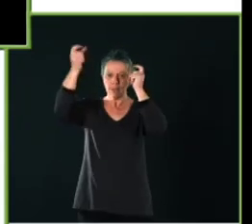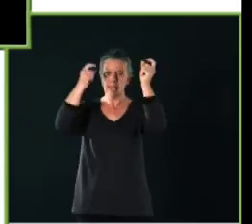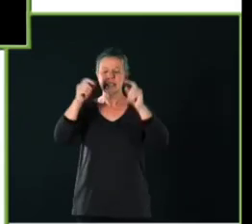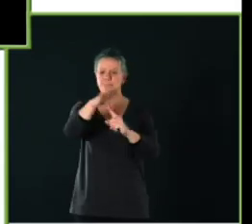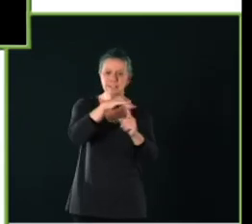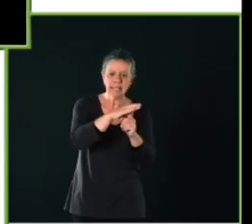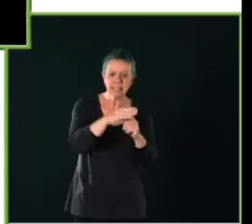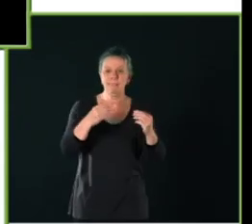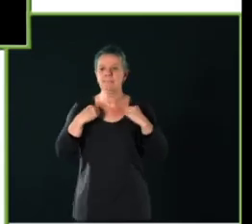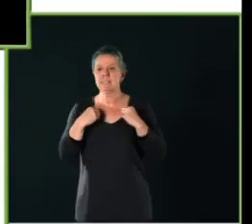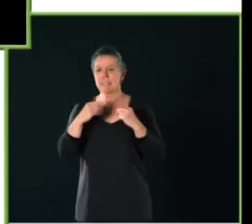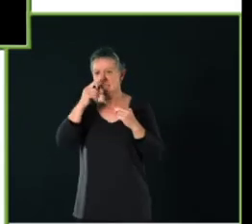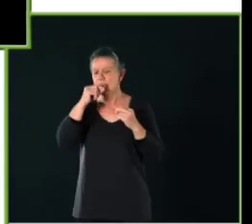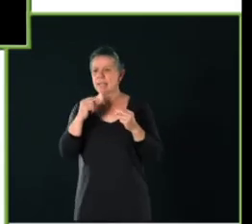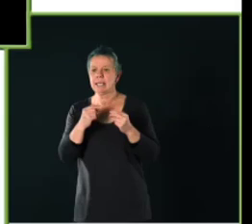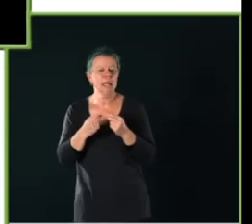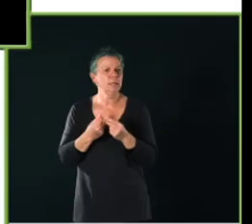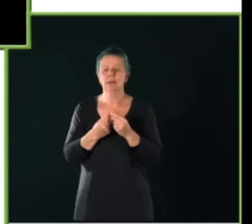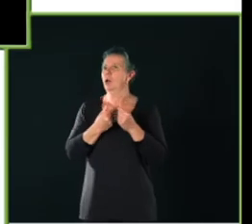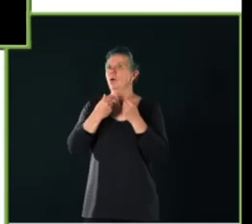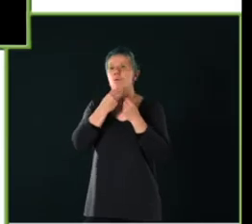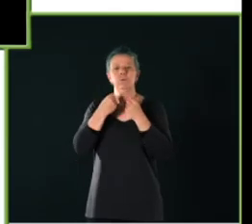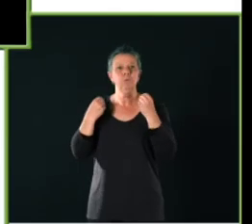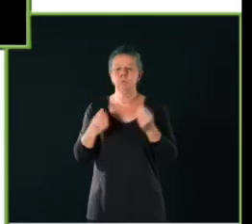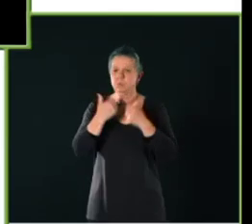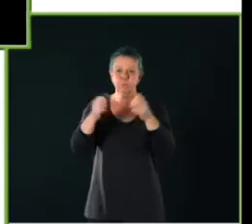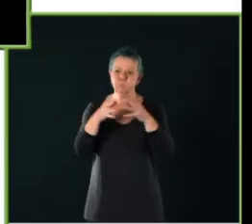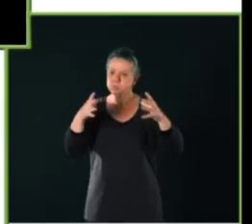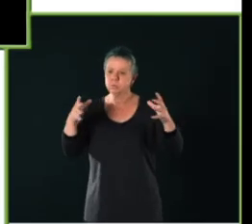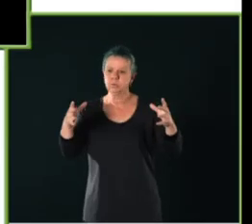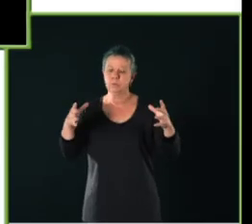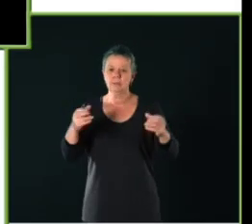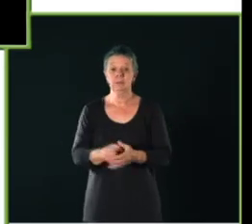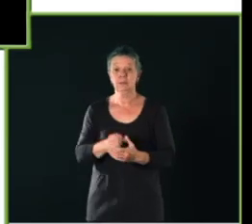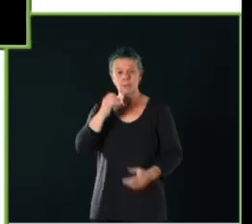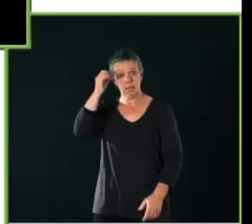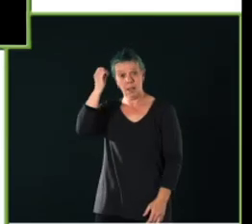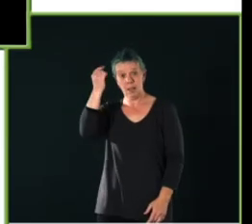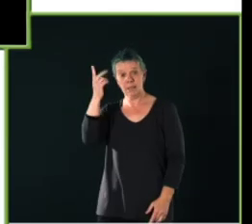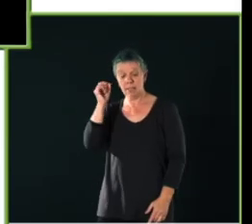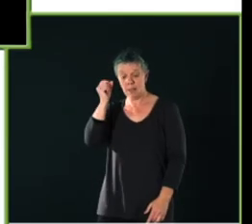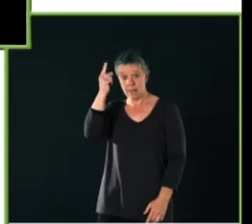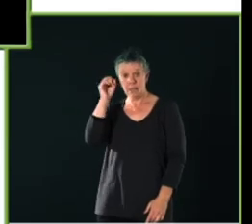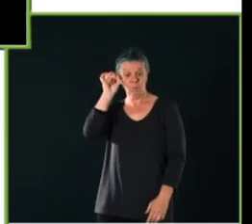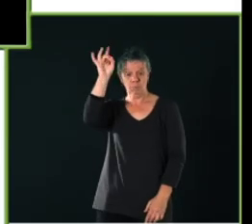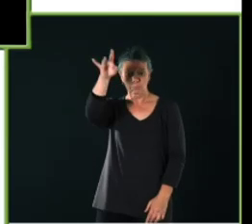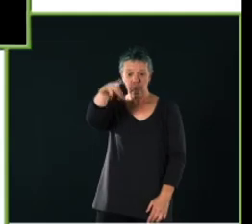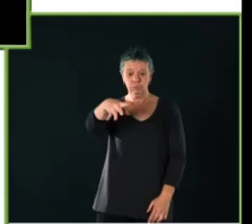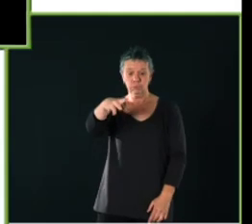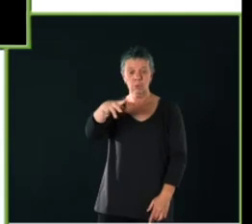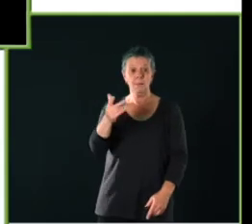business. Here's an idea. We could support our CBD retailers by having free parking on one day a